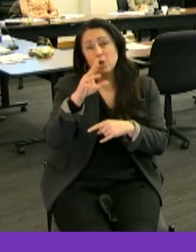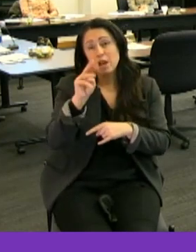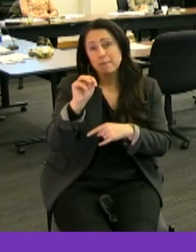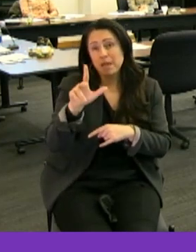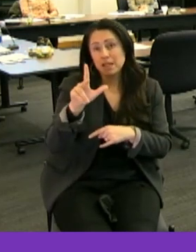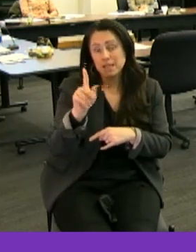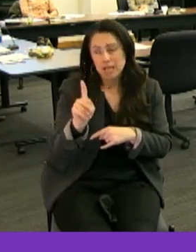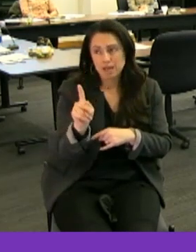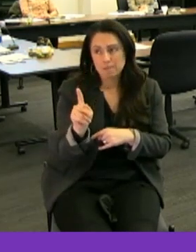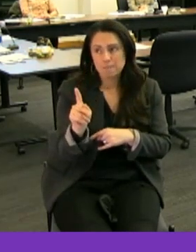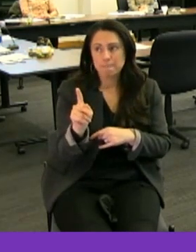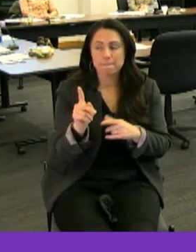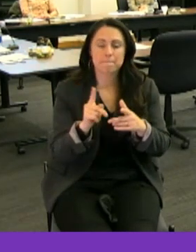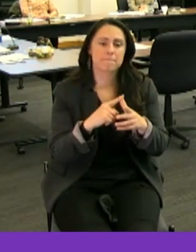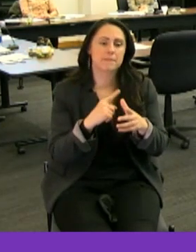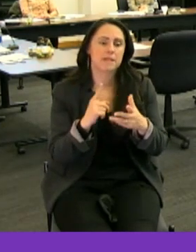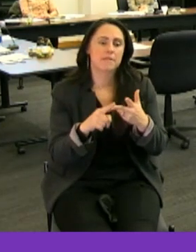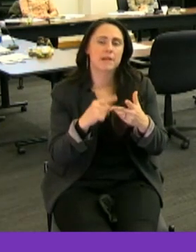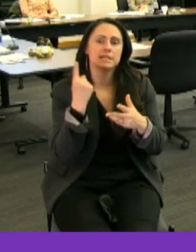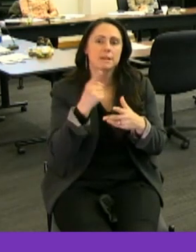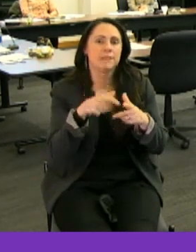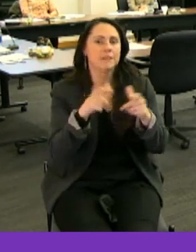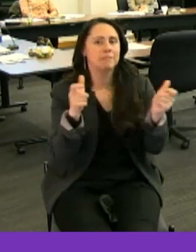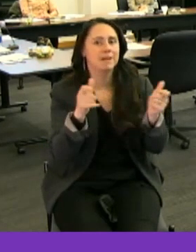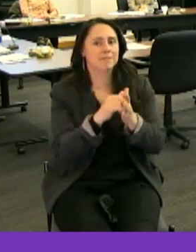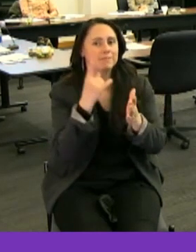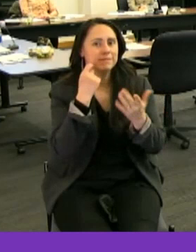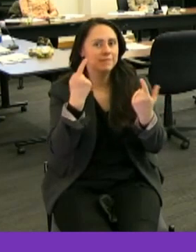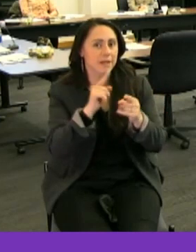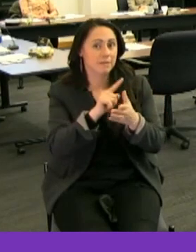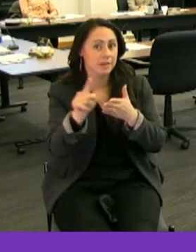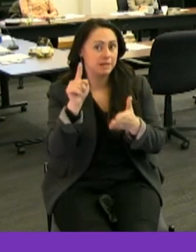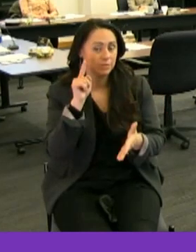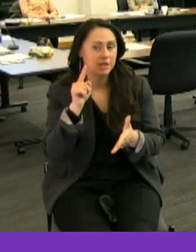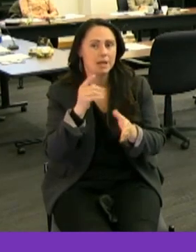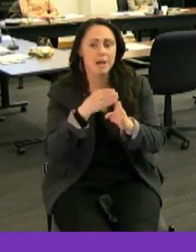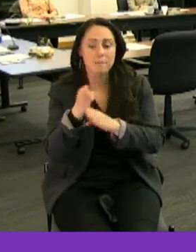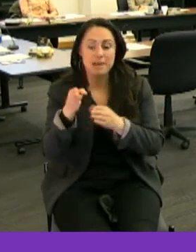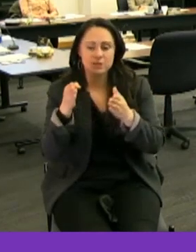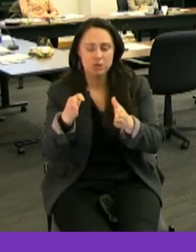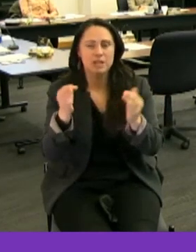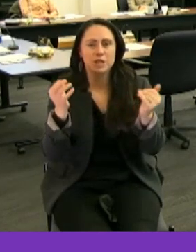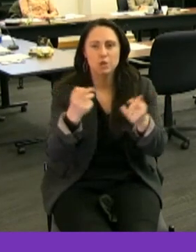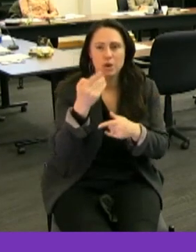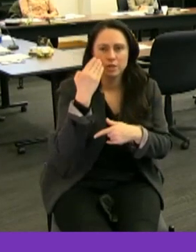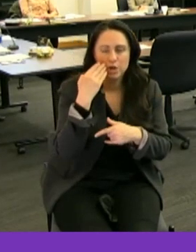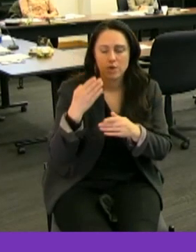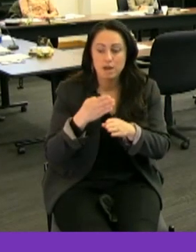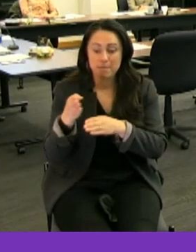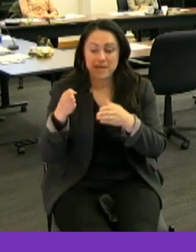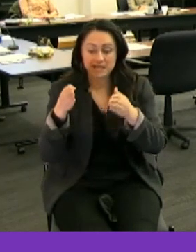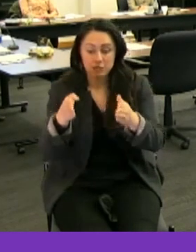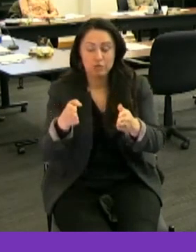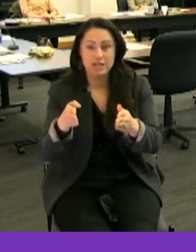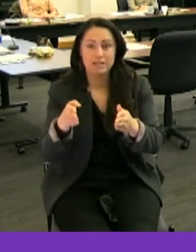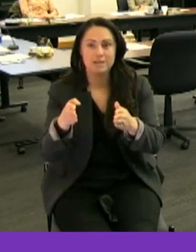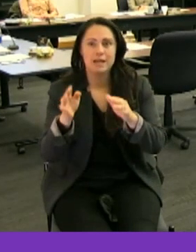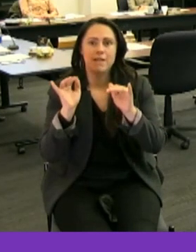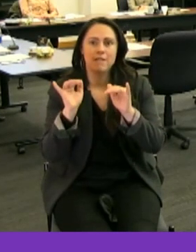Mlk. And then something big that just happened last week, Main Street. As you all know, Main Street